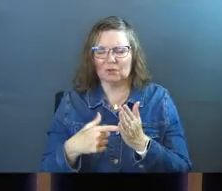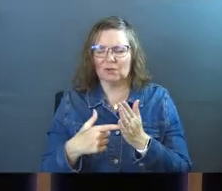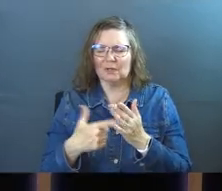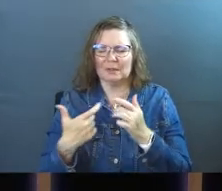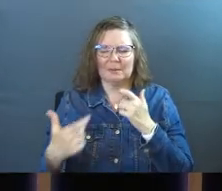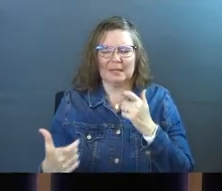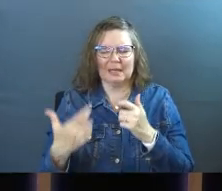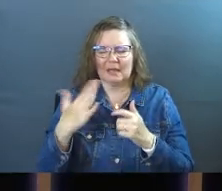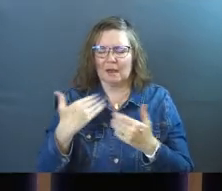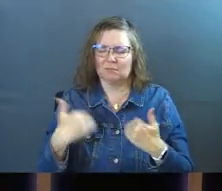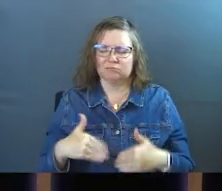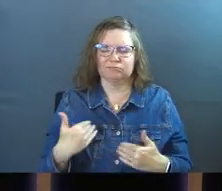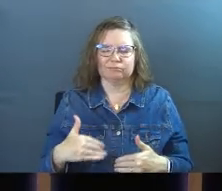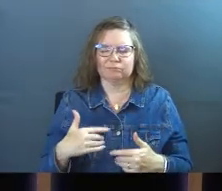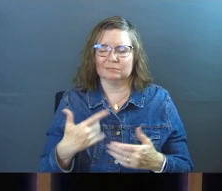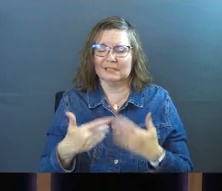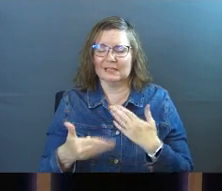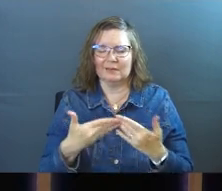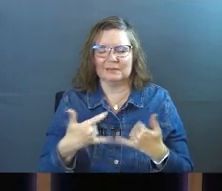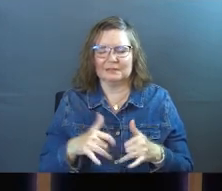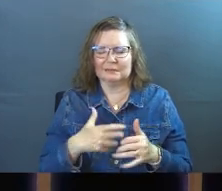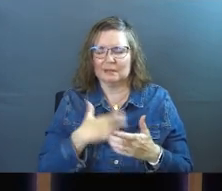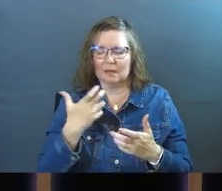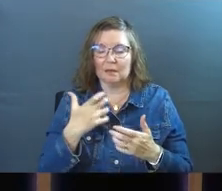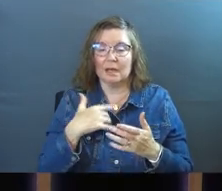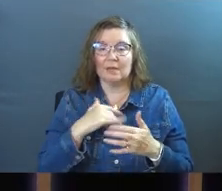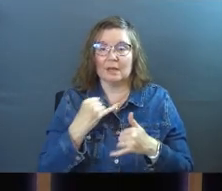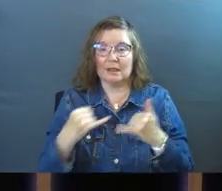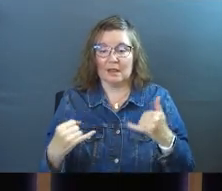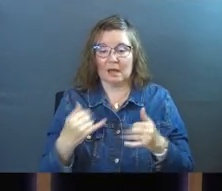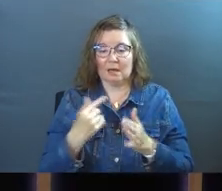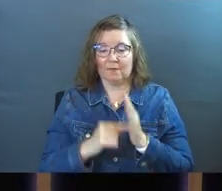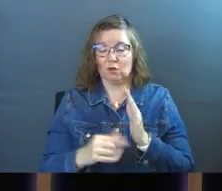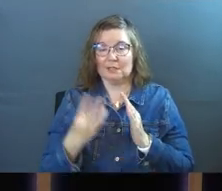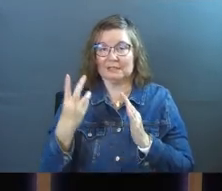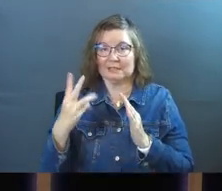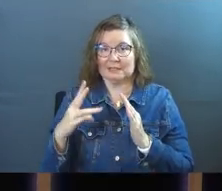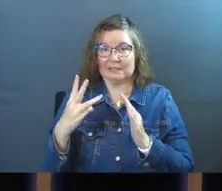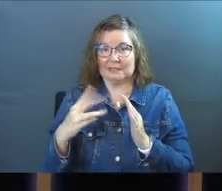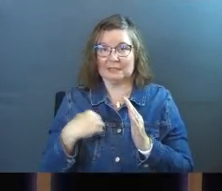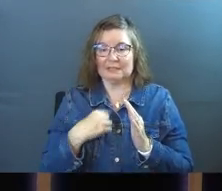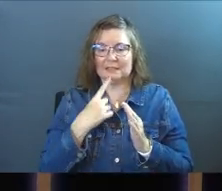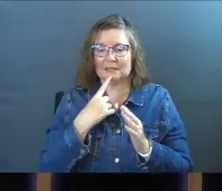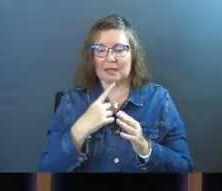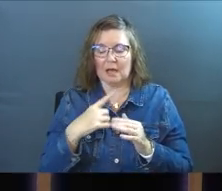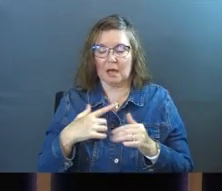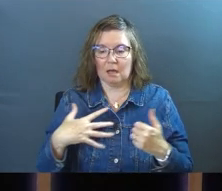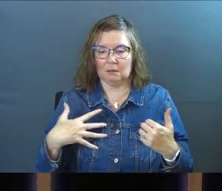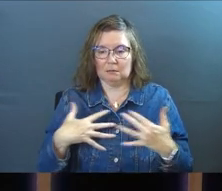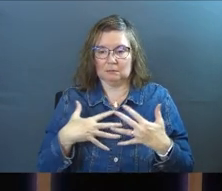his anger, how good God is. And then he gets to this line in verse 16 and says, I